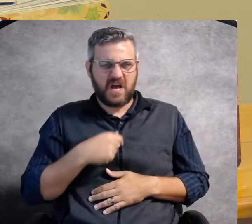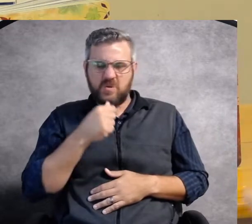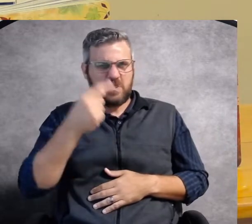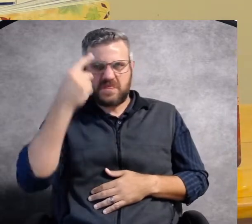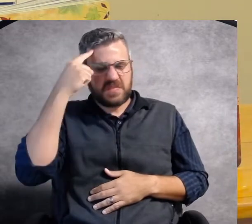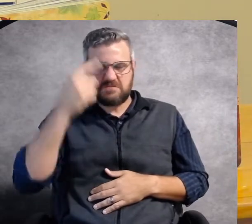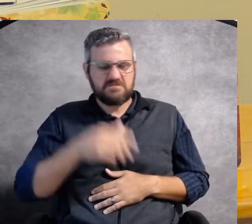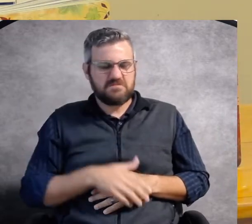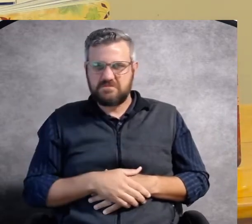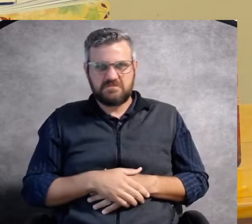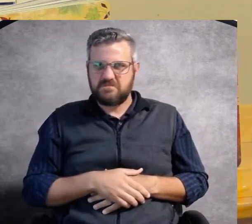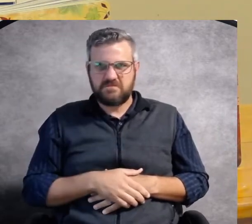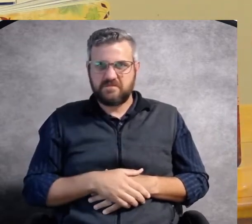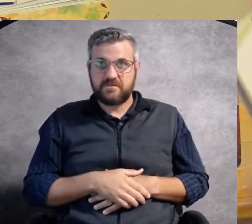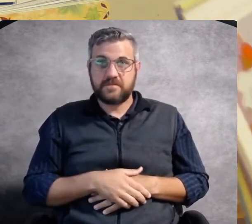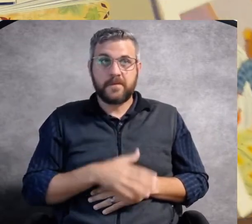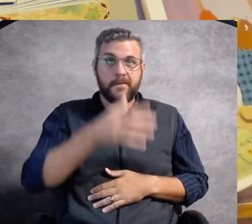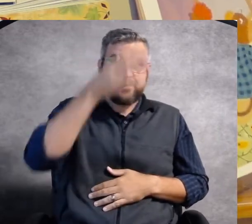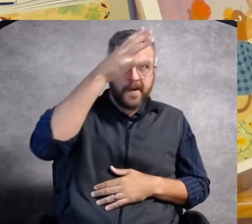scary.